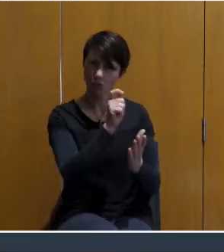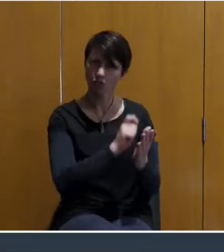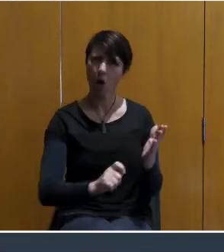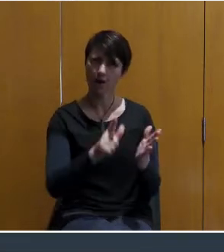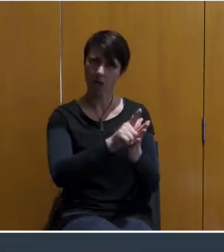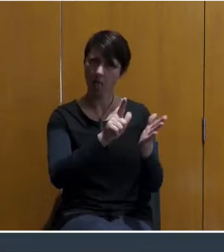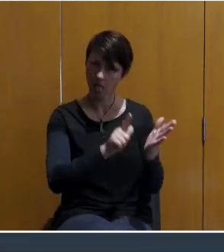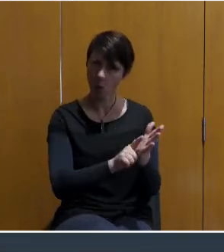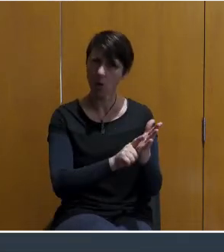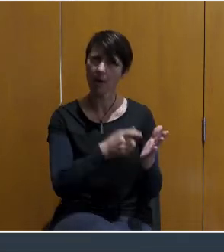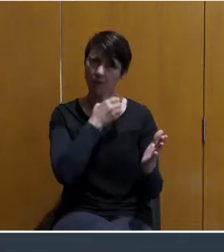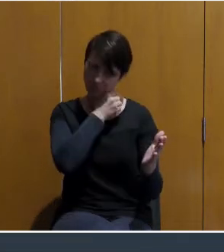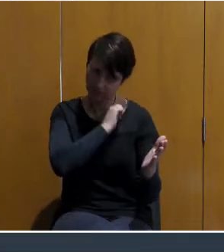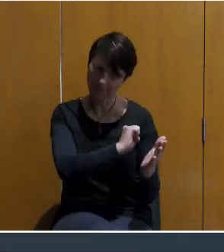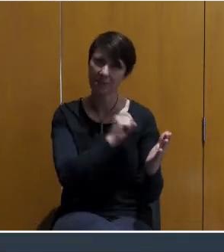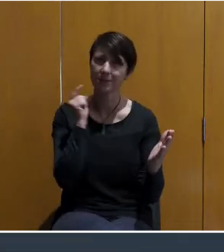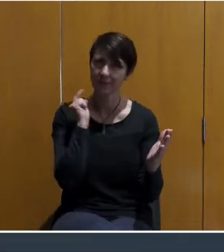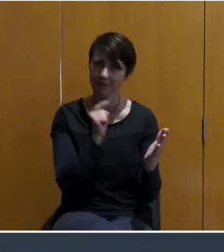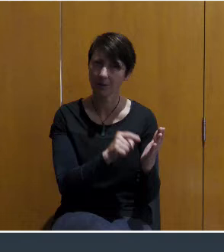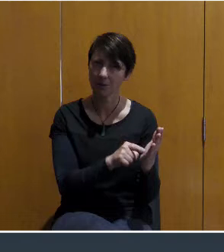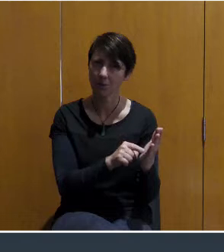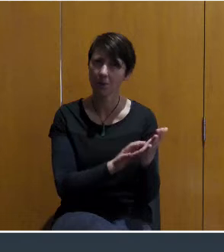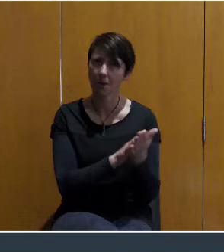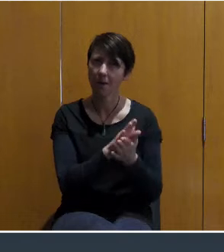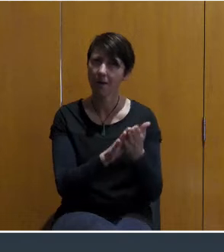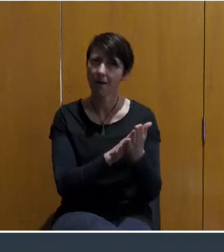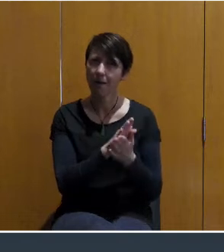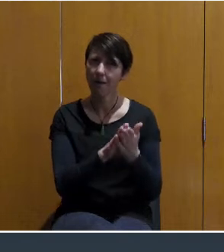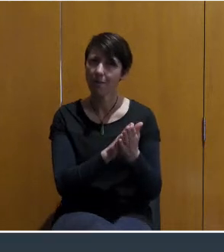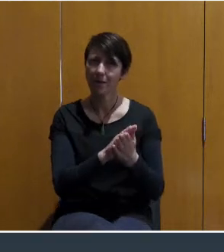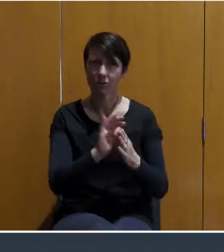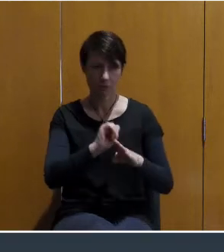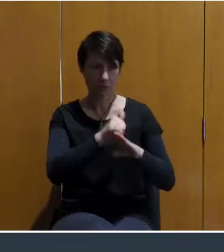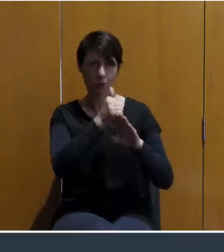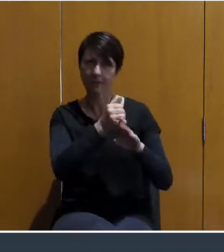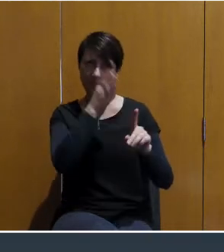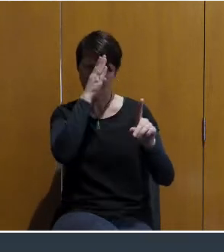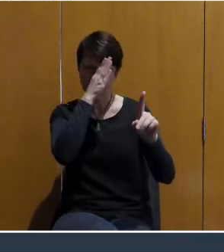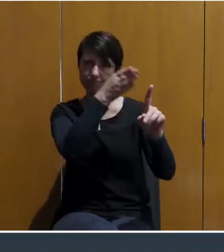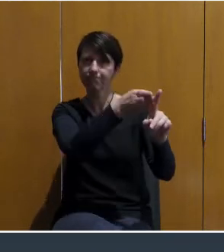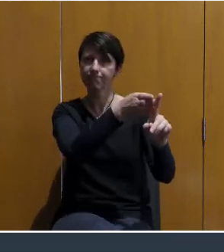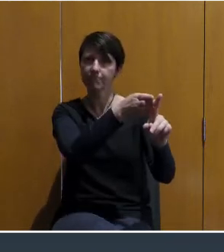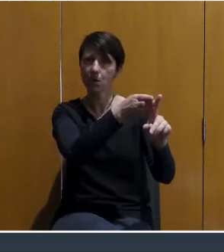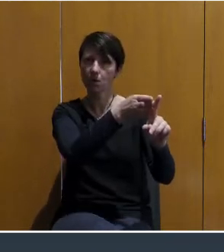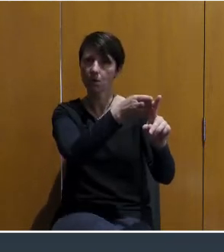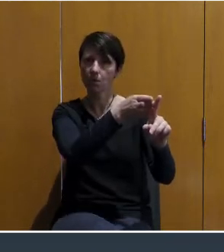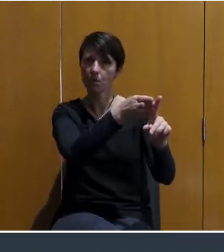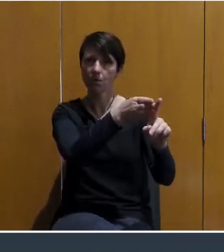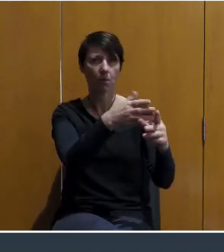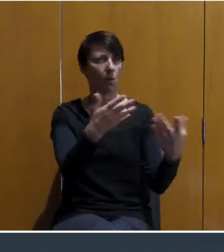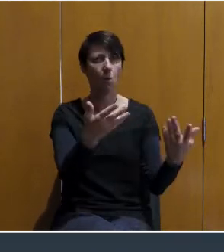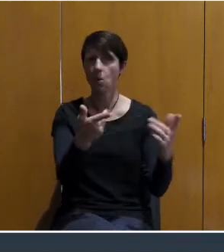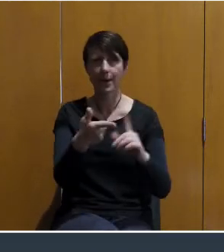you're setting an intention, but you're also setting an example or